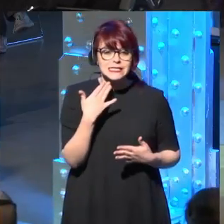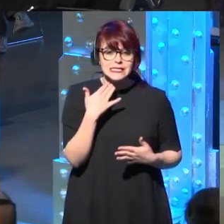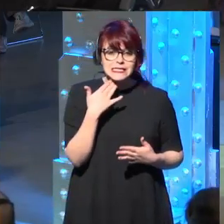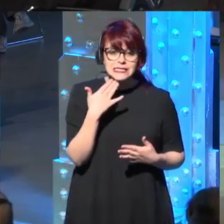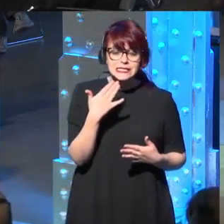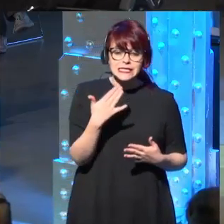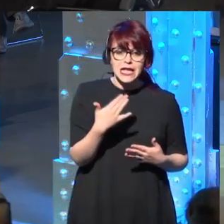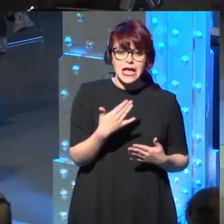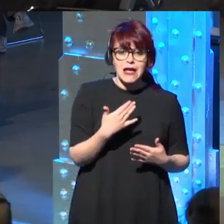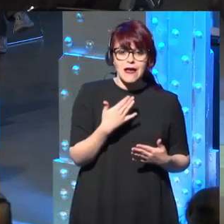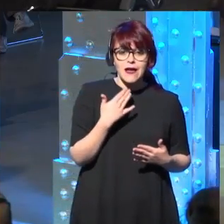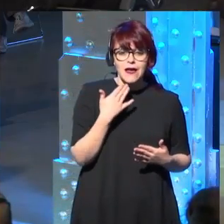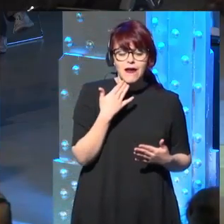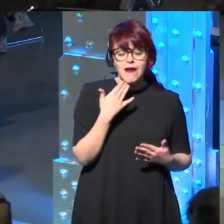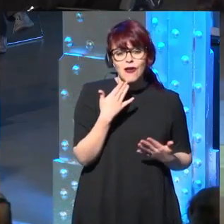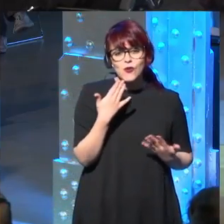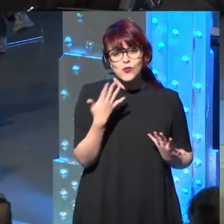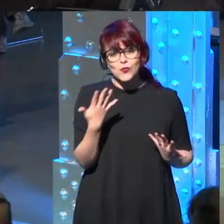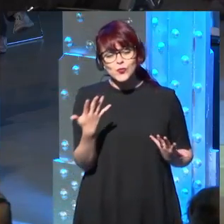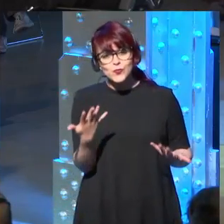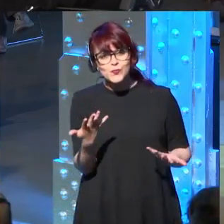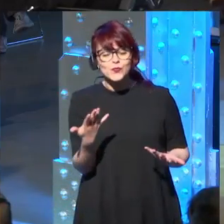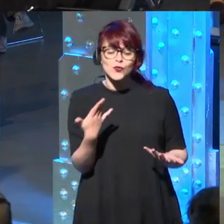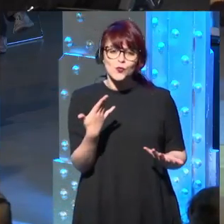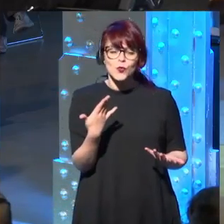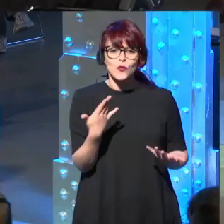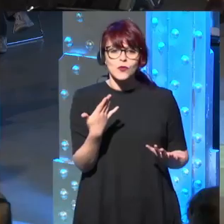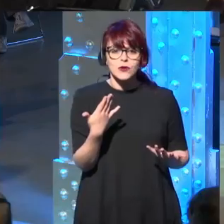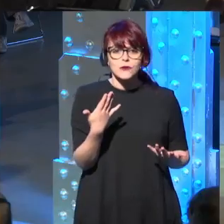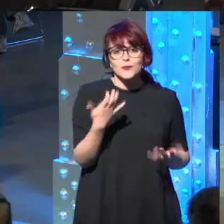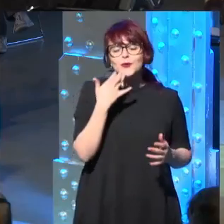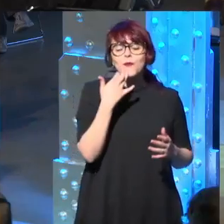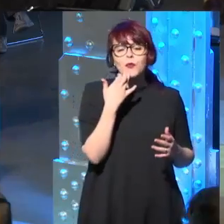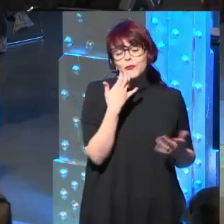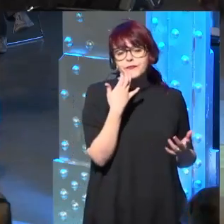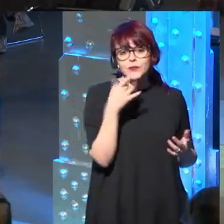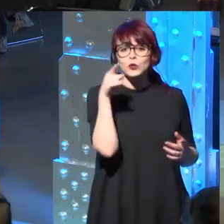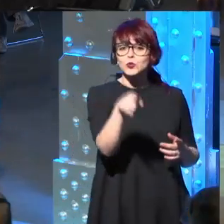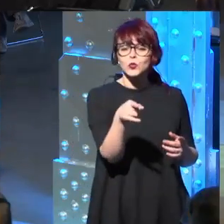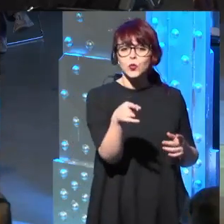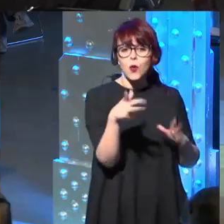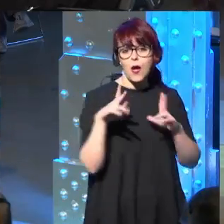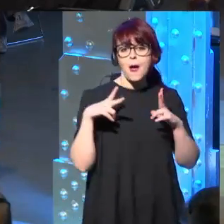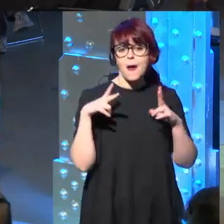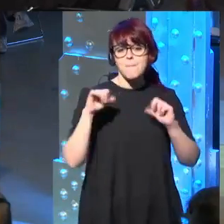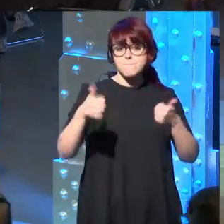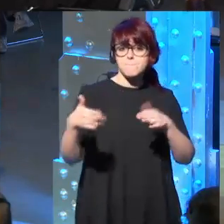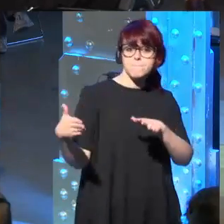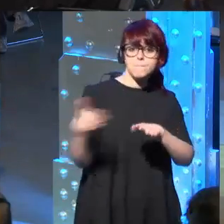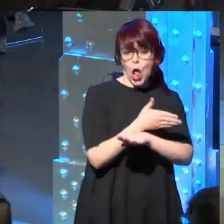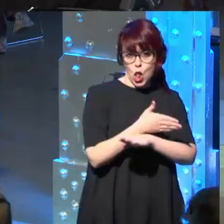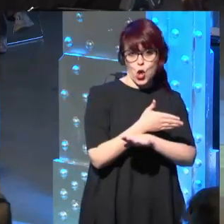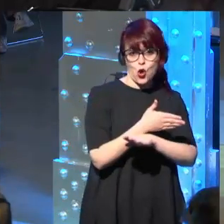If you were writing the prologue of the... Writing what? The prologue. Prologue, yes. Mm-hmm. Of this